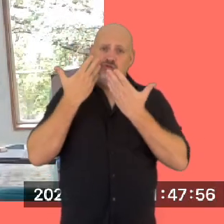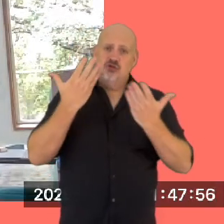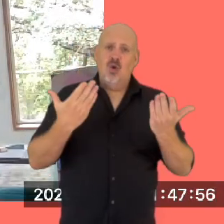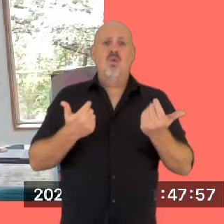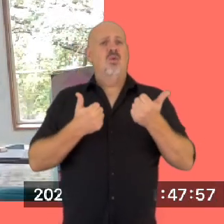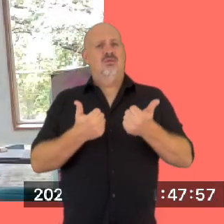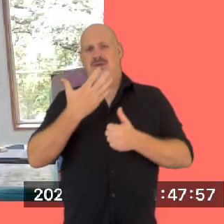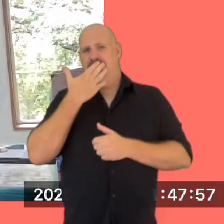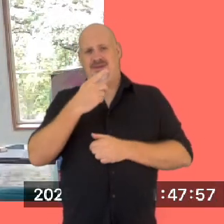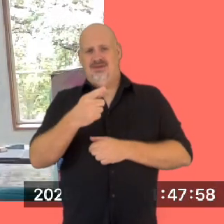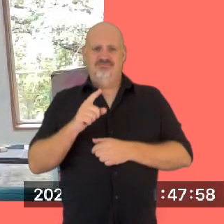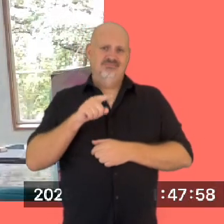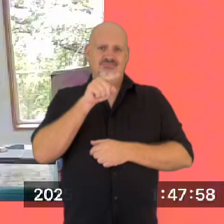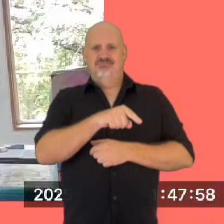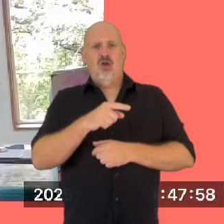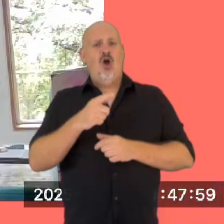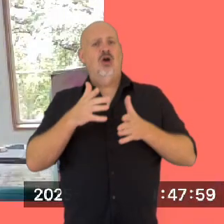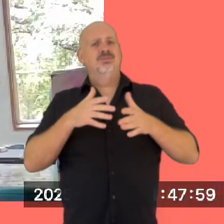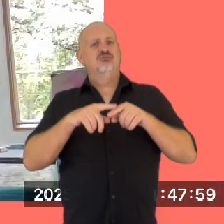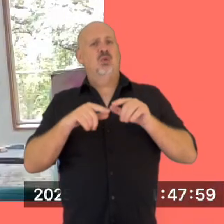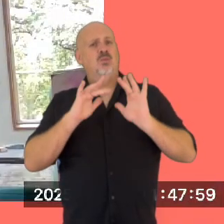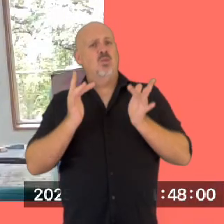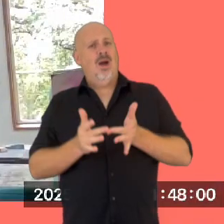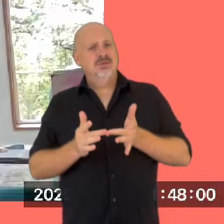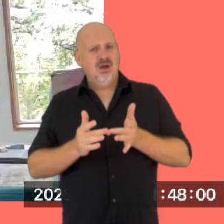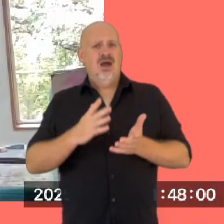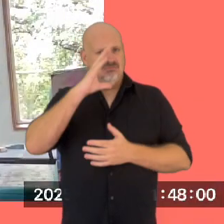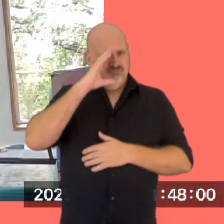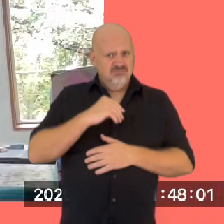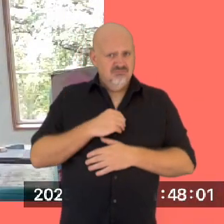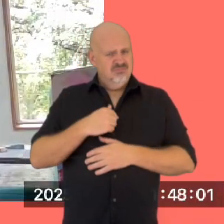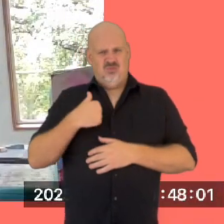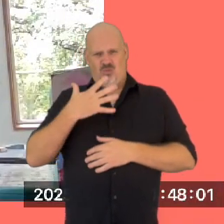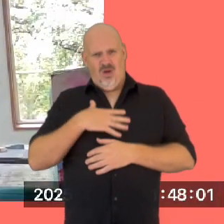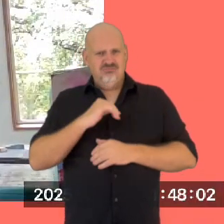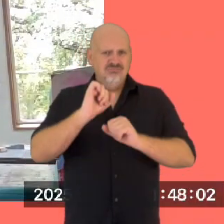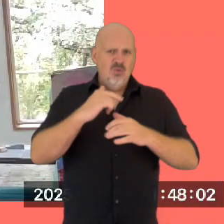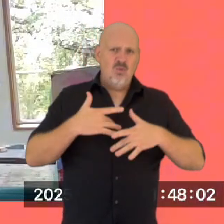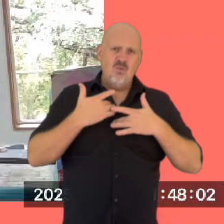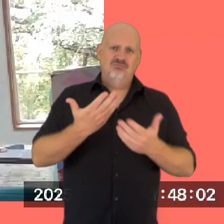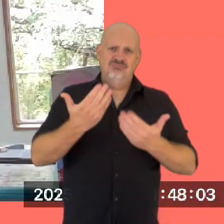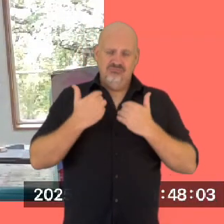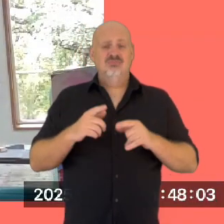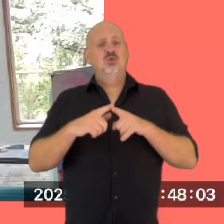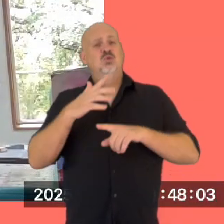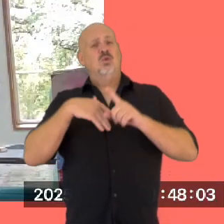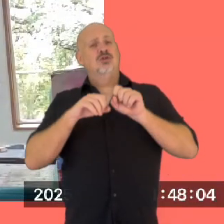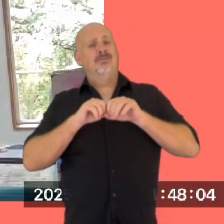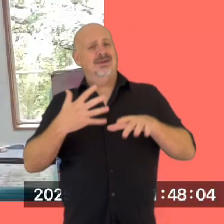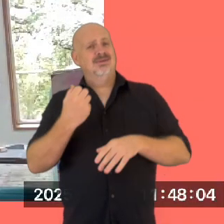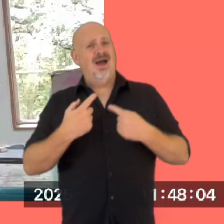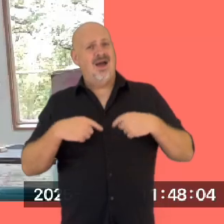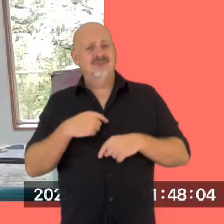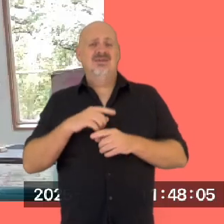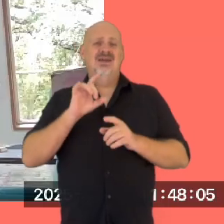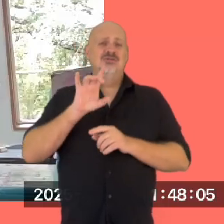showcase some of the art that you made today, please head over to the Hospital Rooms website and let us know. We'd love to hear from you. We are